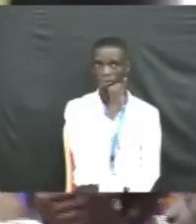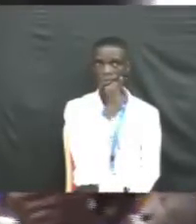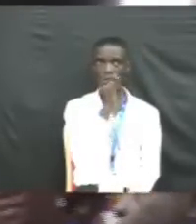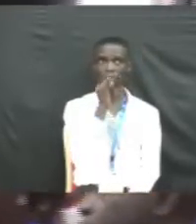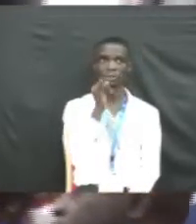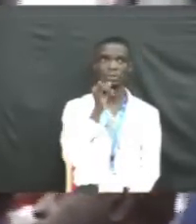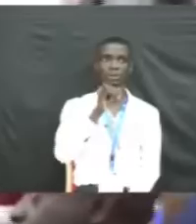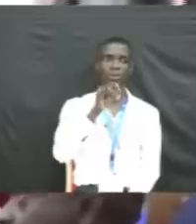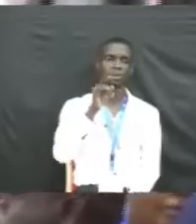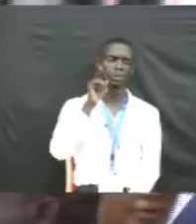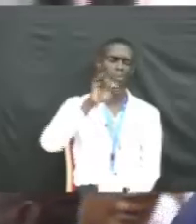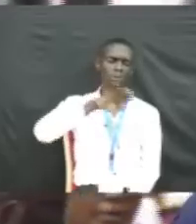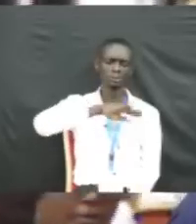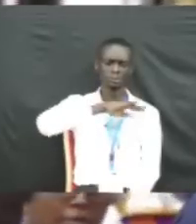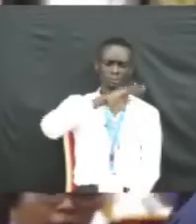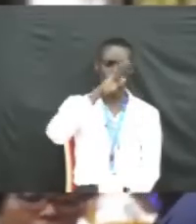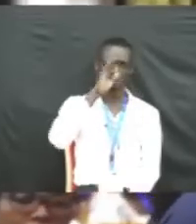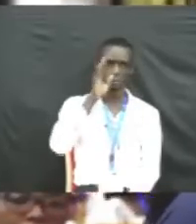unto